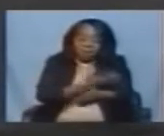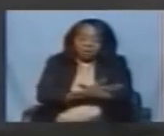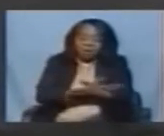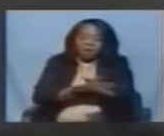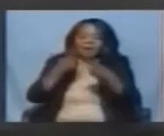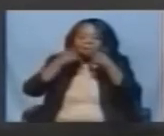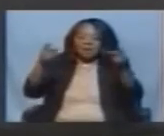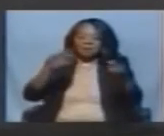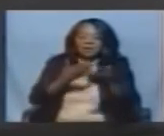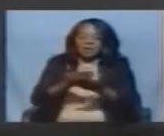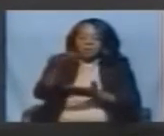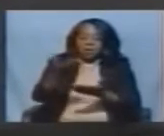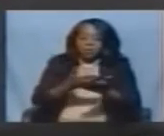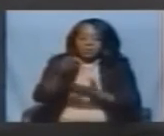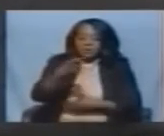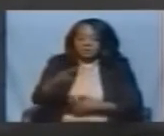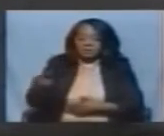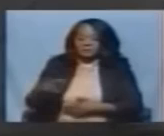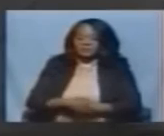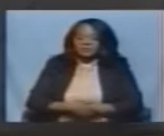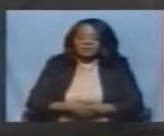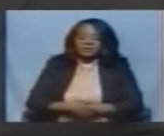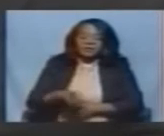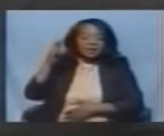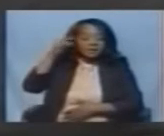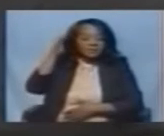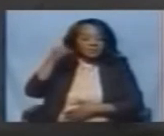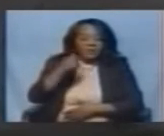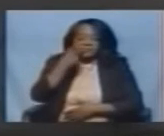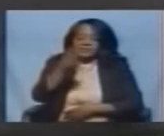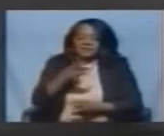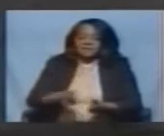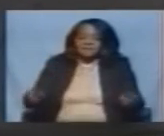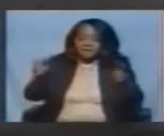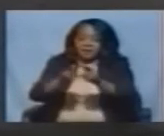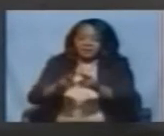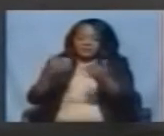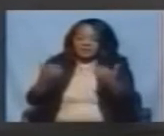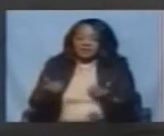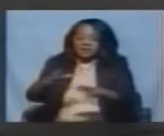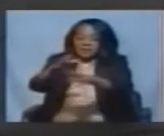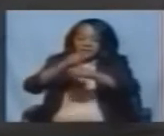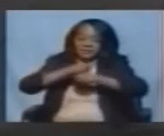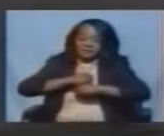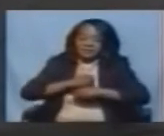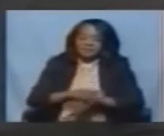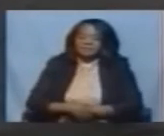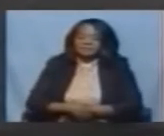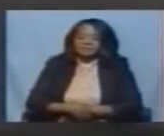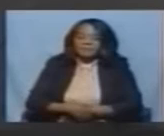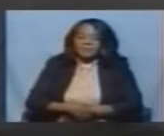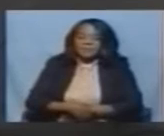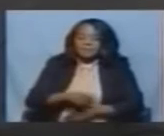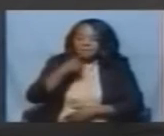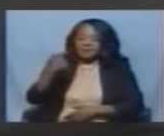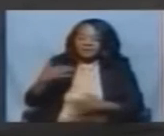in private companies. That's when you're going to see these values coming out. Then you have the legitimate power. You may have referent power. You may even have expert power, but you don't have